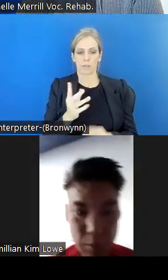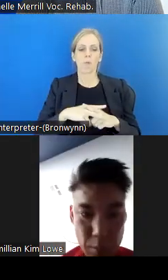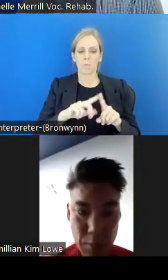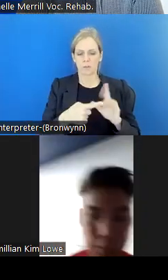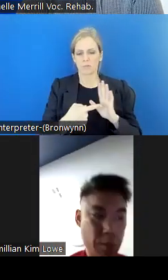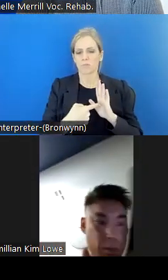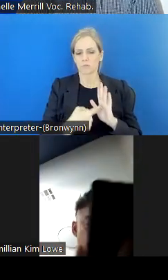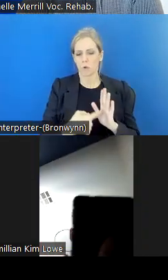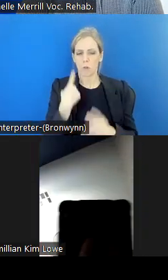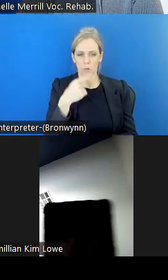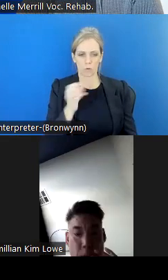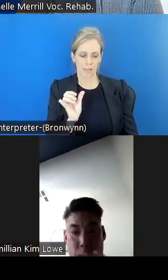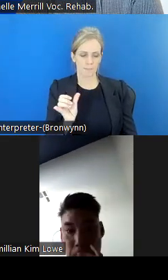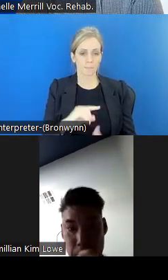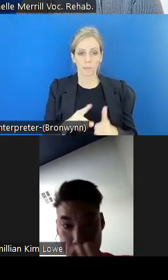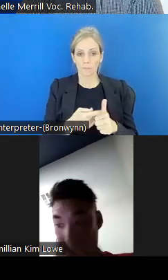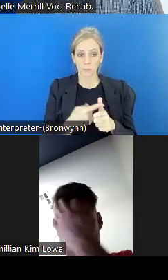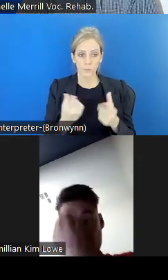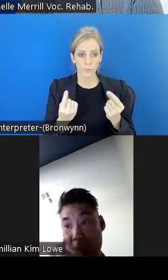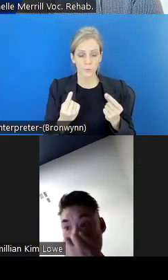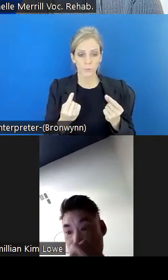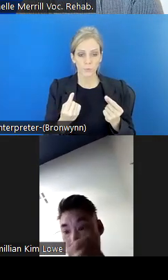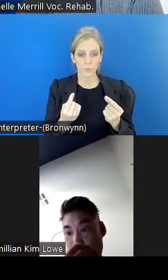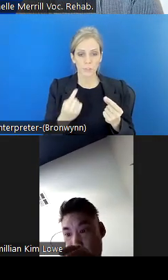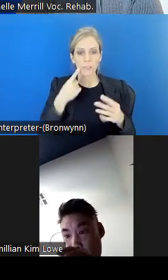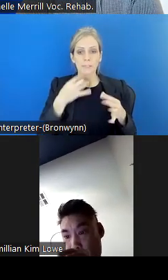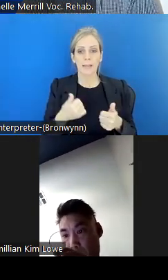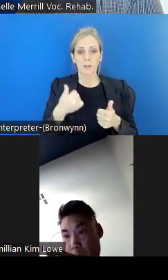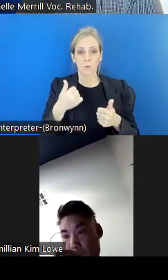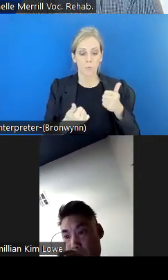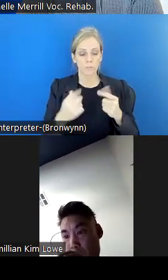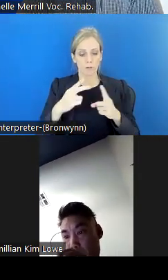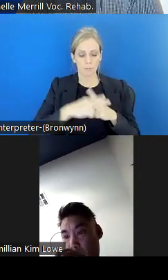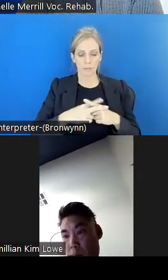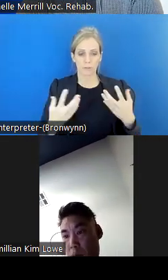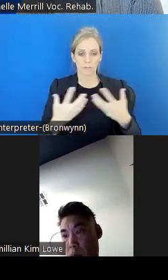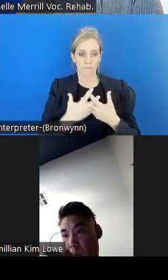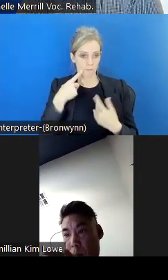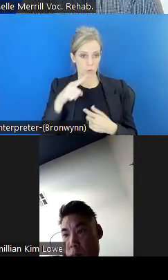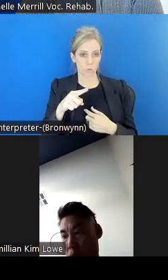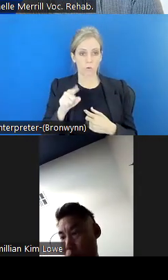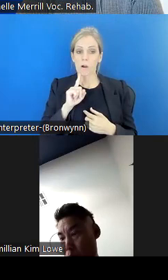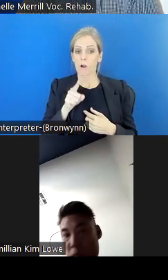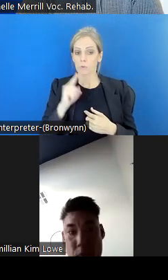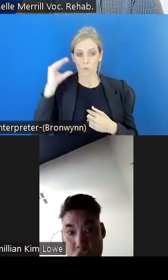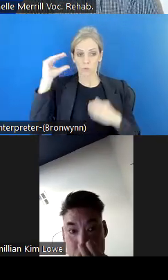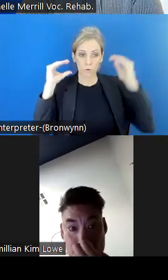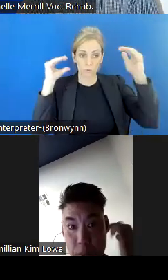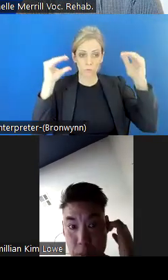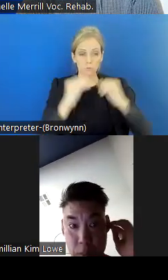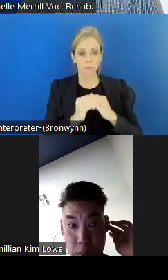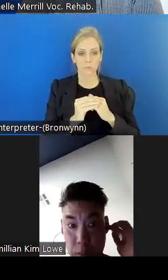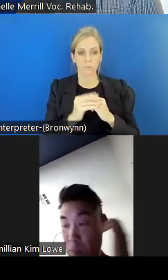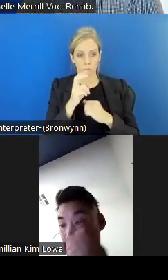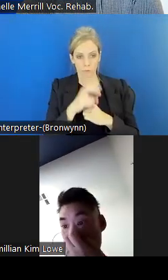The first thing you have to decide is which application is appropriate for you. Are you an adult? Are you a transition student?